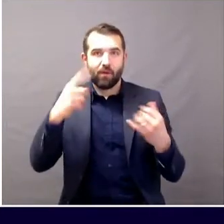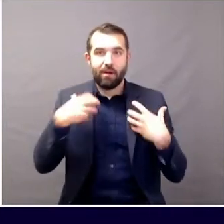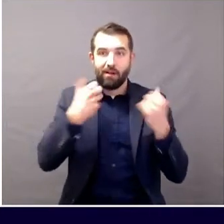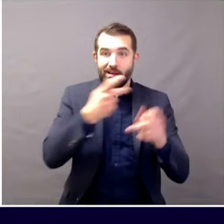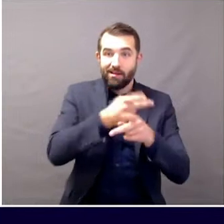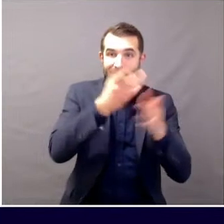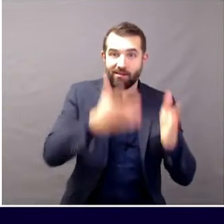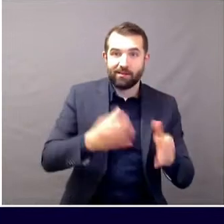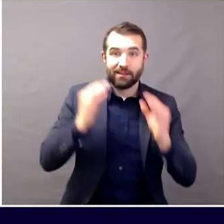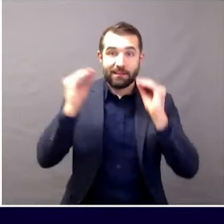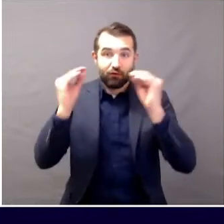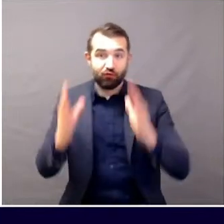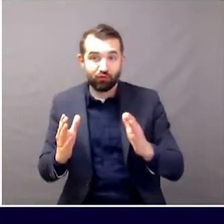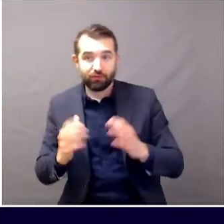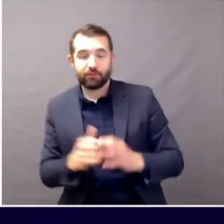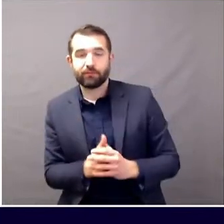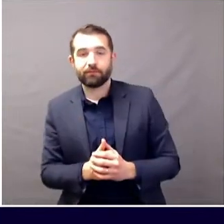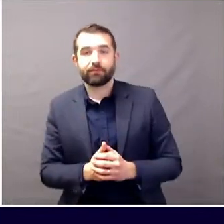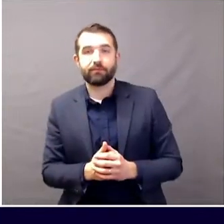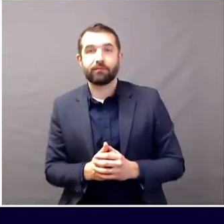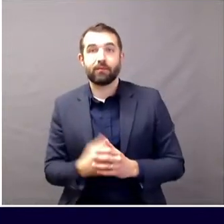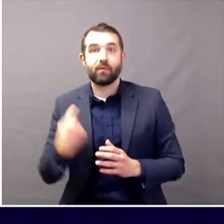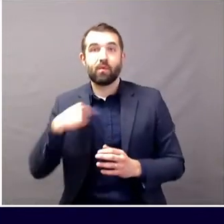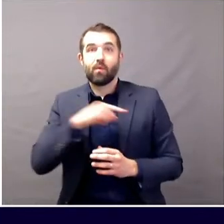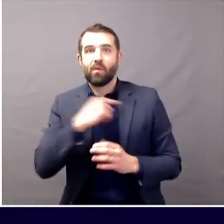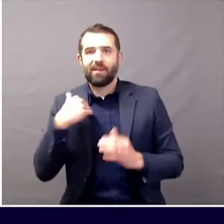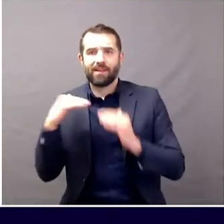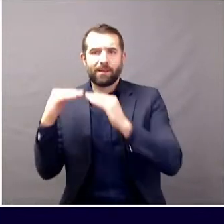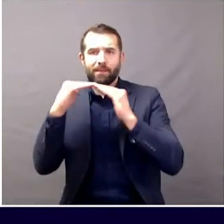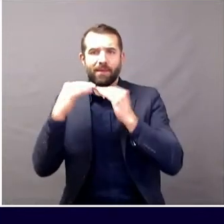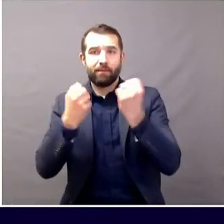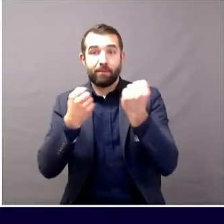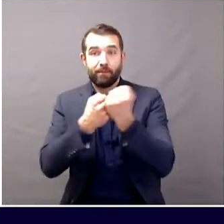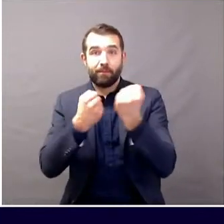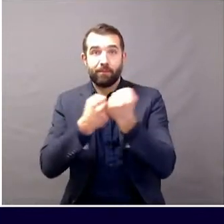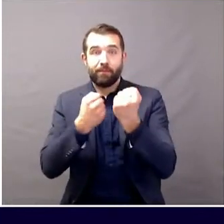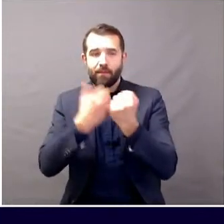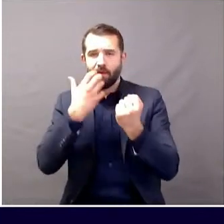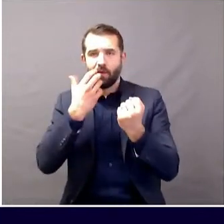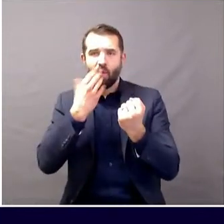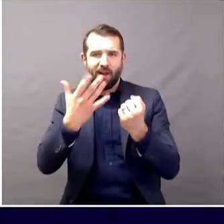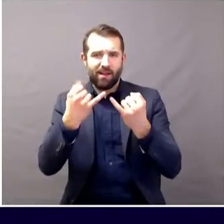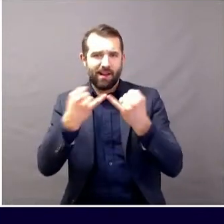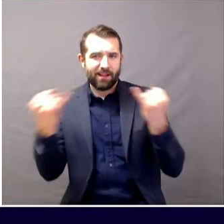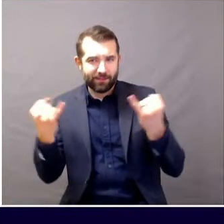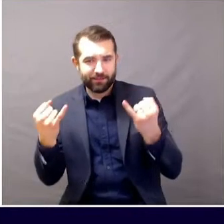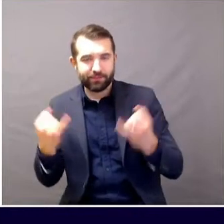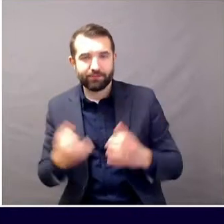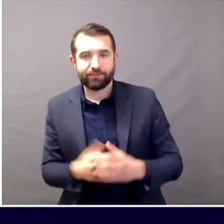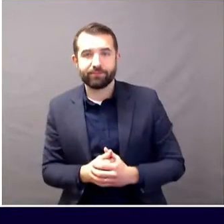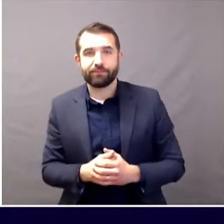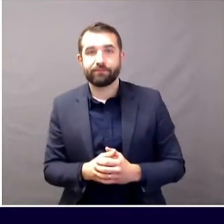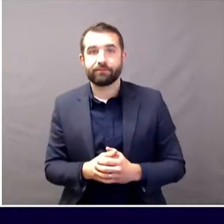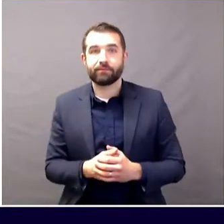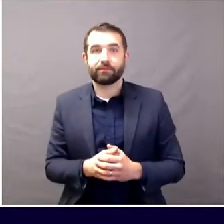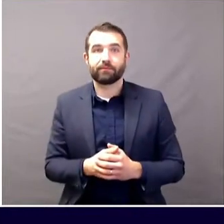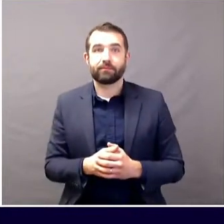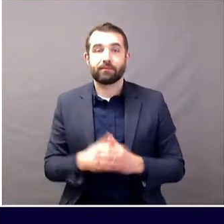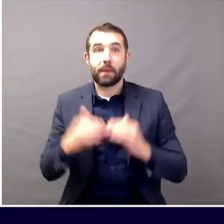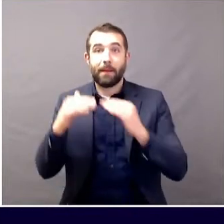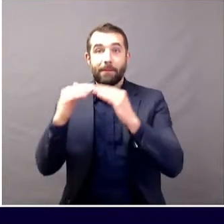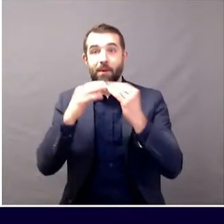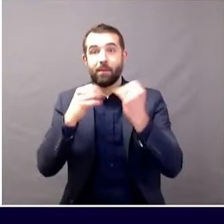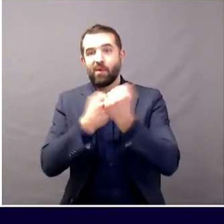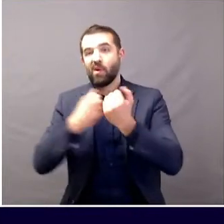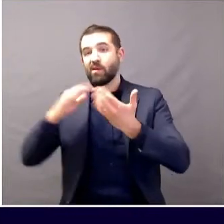line, peer support warm line, and community health outreach workers, as well as a campaign that will be